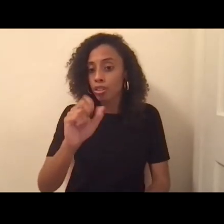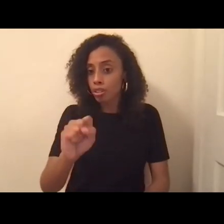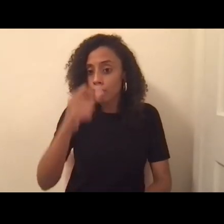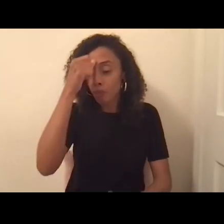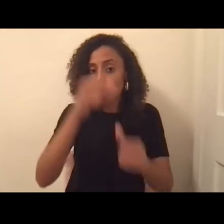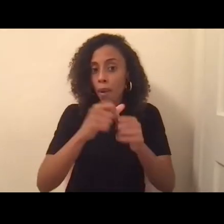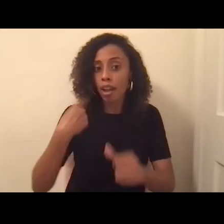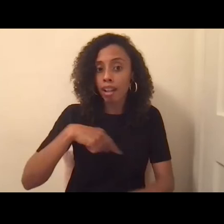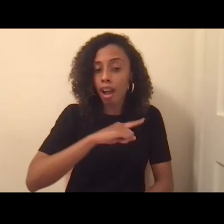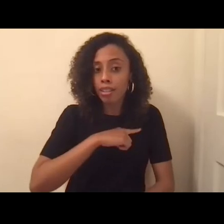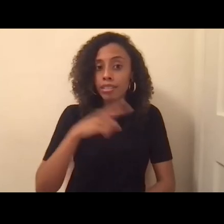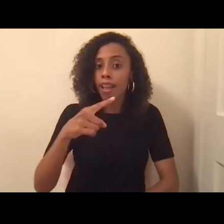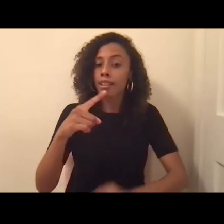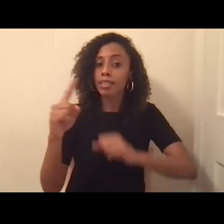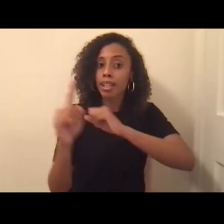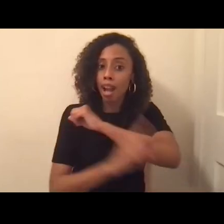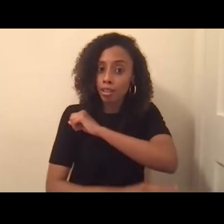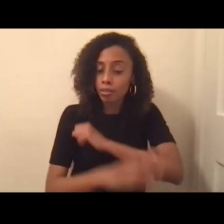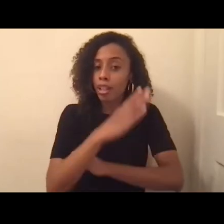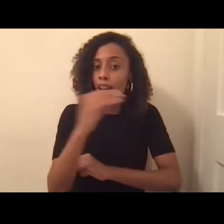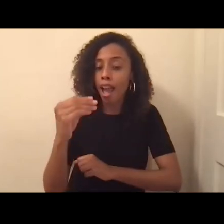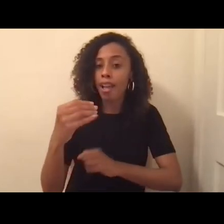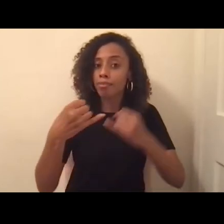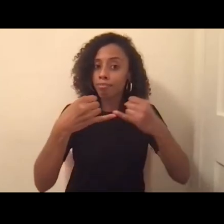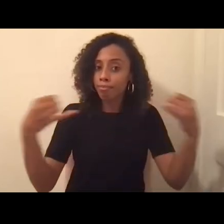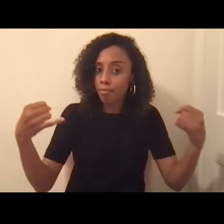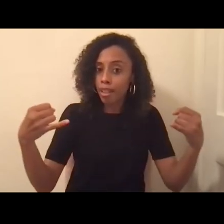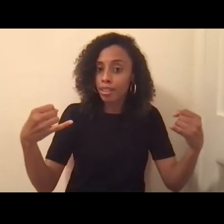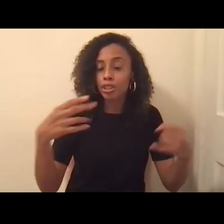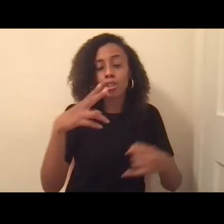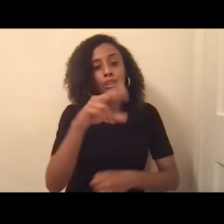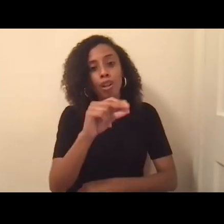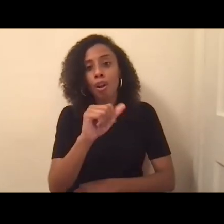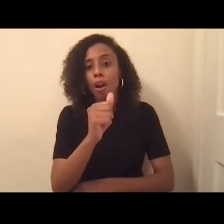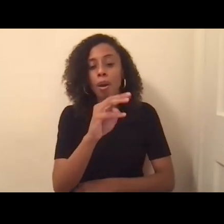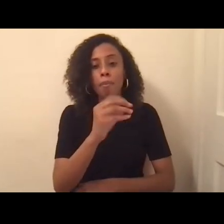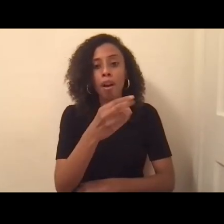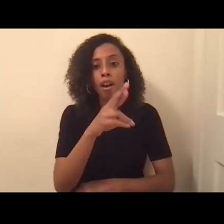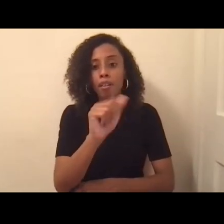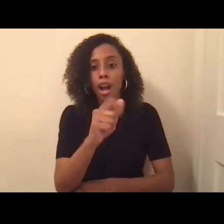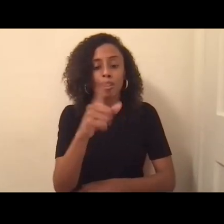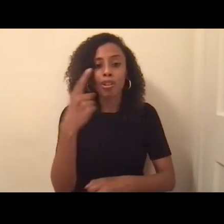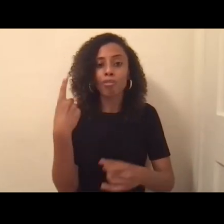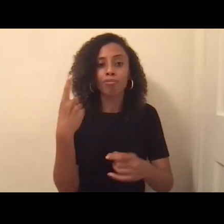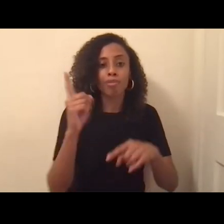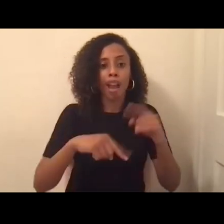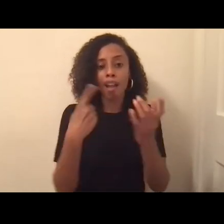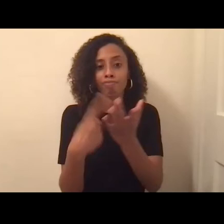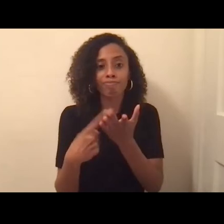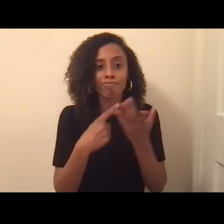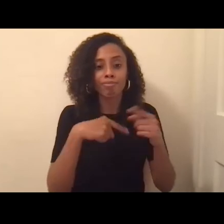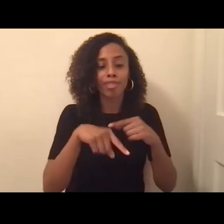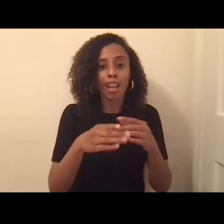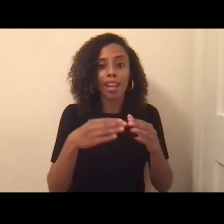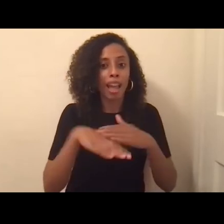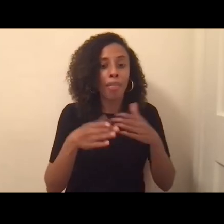and consequences. So no, Amara, you don't get to talk in the class and in the hallway for 15 minutes when you're supposed to